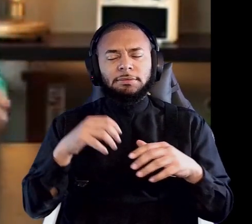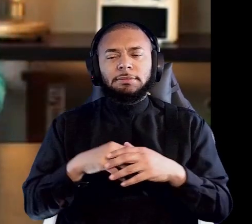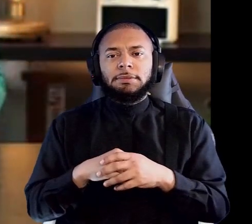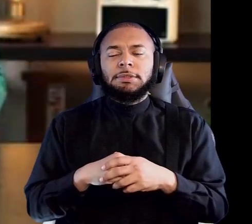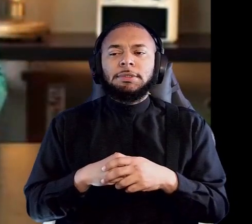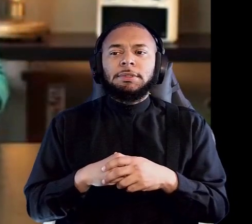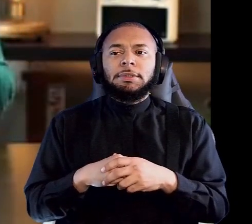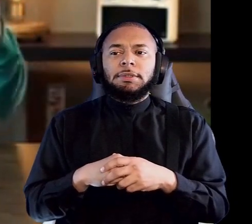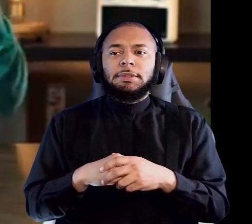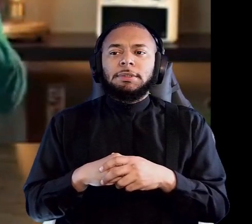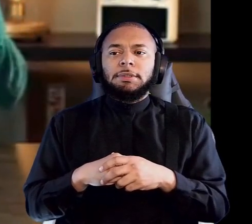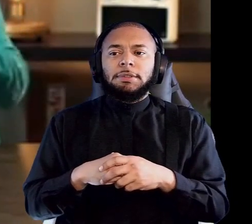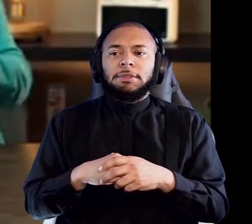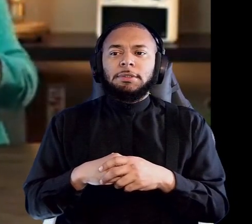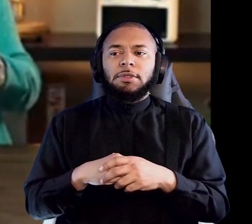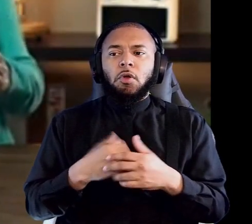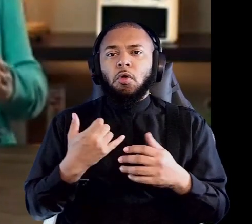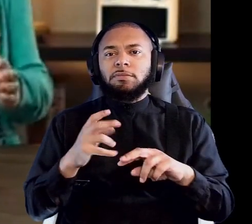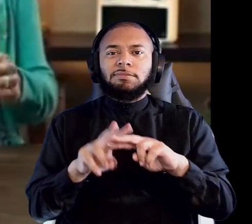or